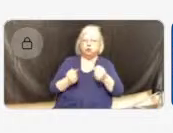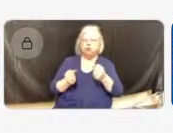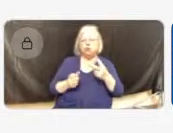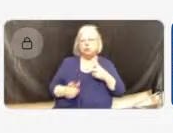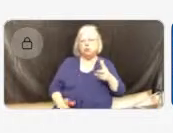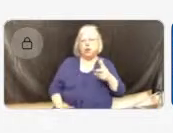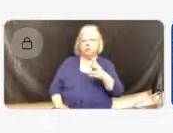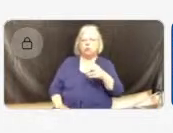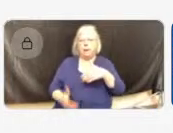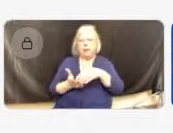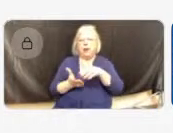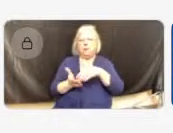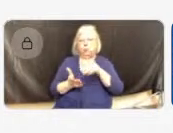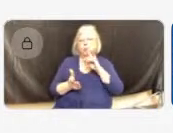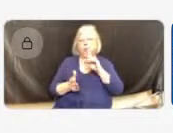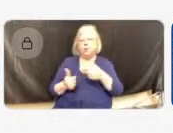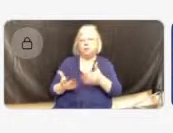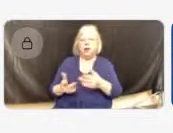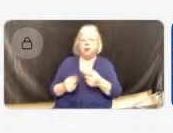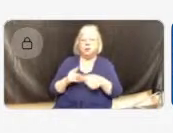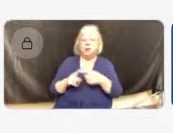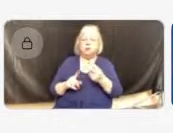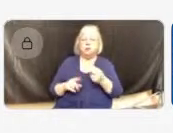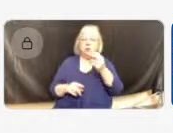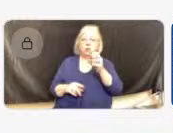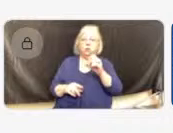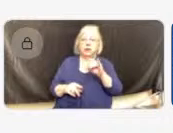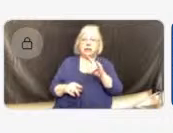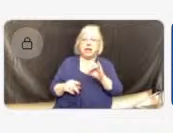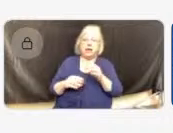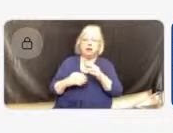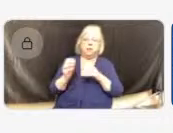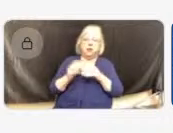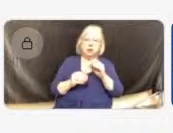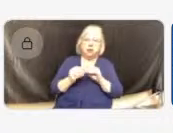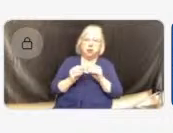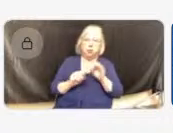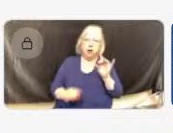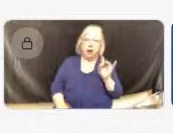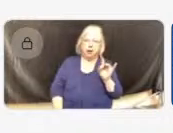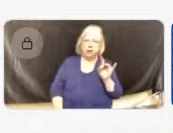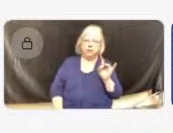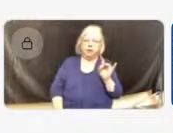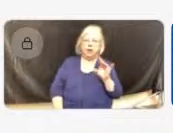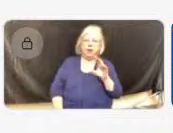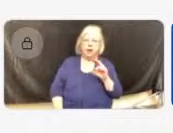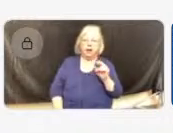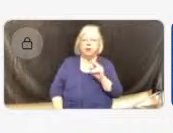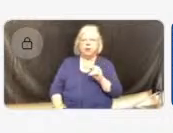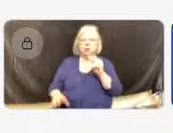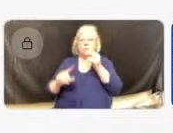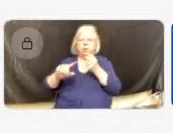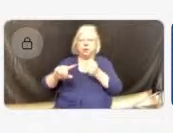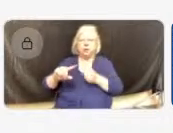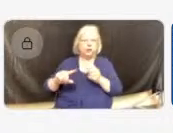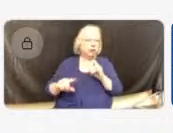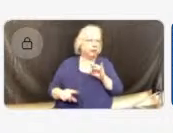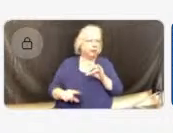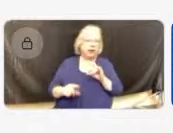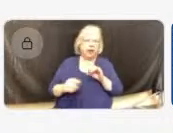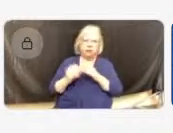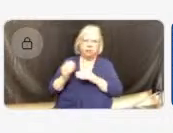site, as well as along the north side of building number 8 and the north and south sides of building number